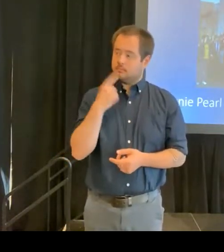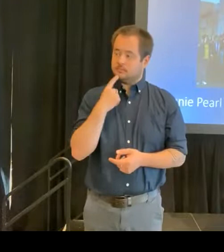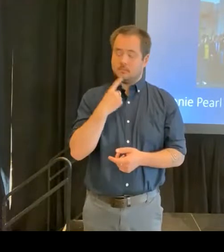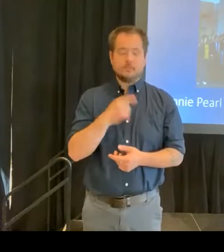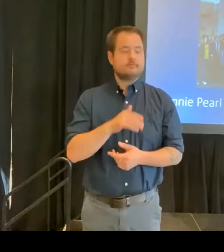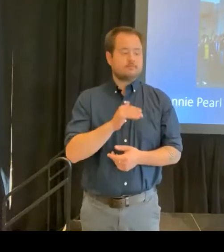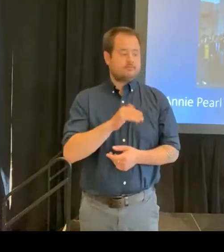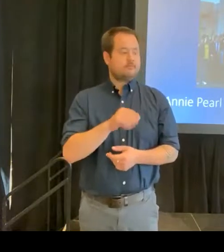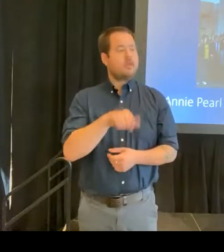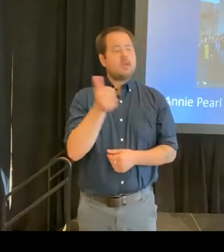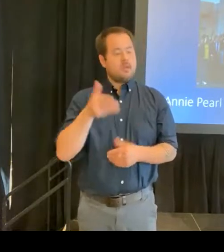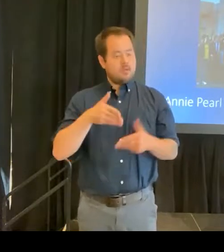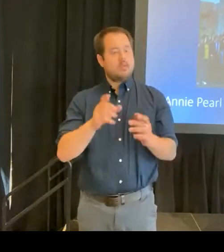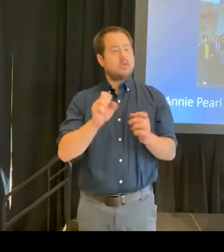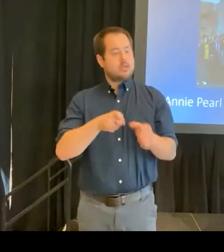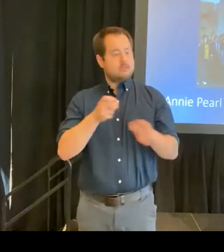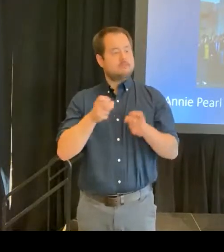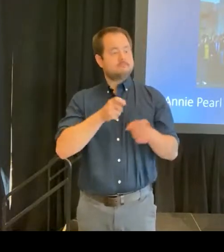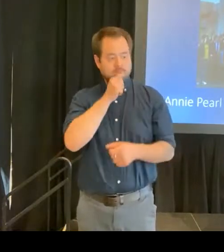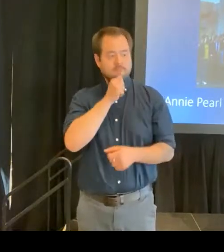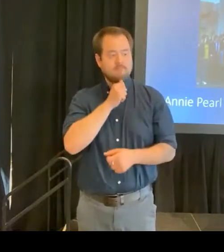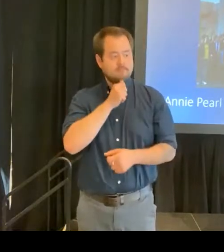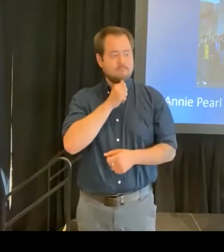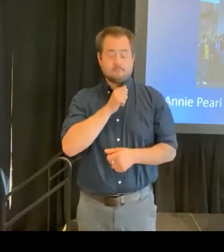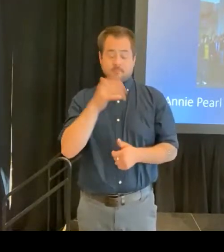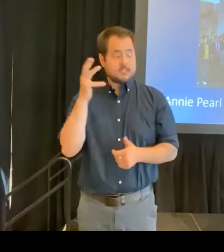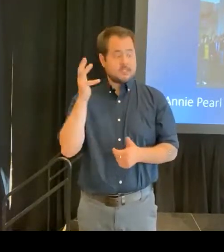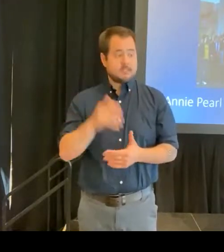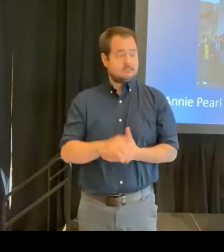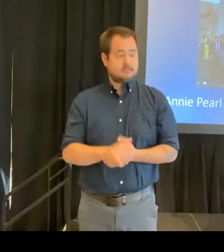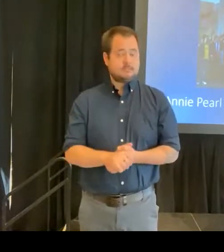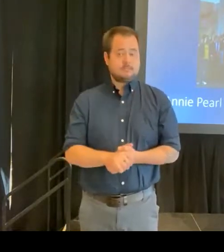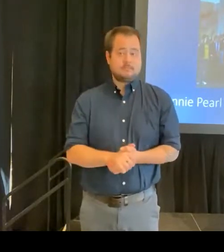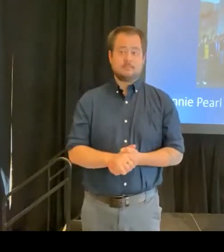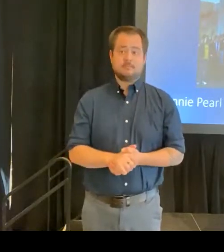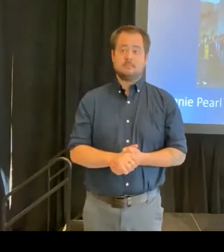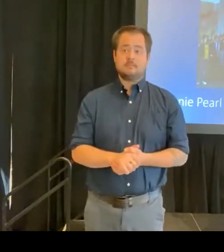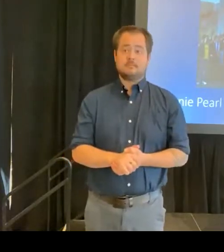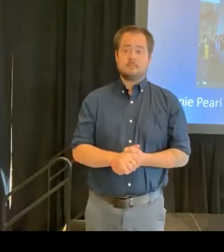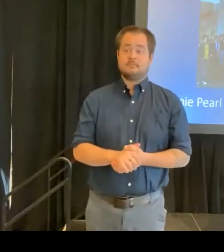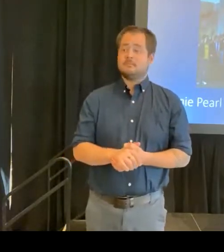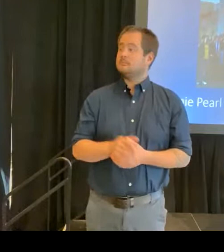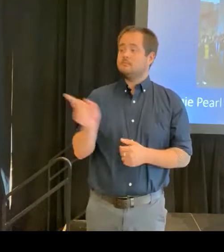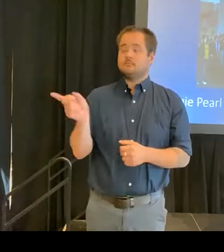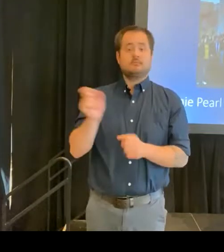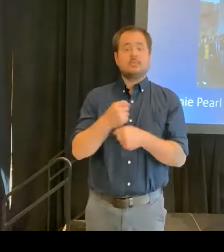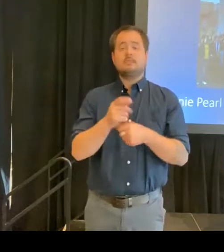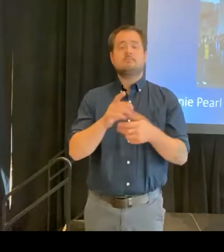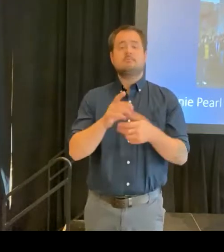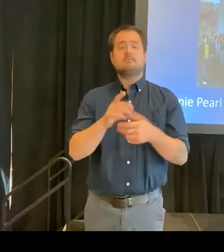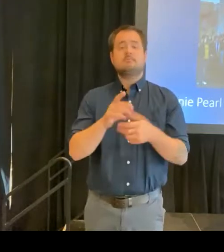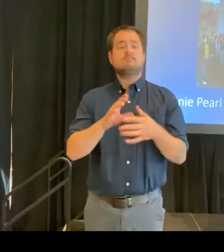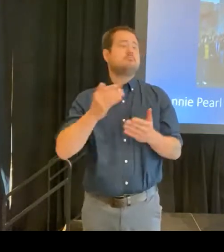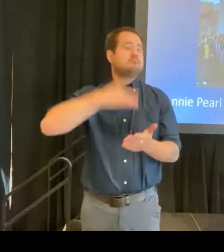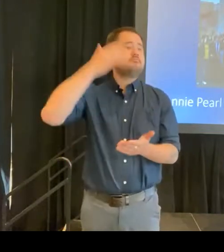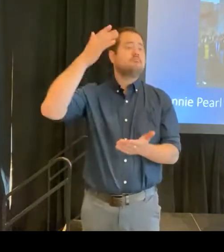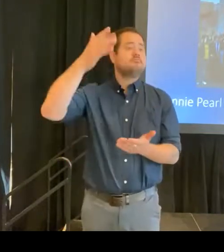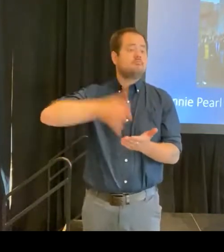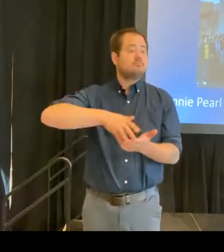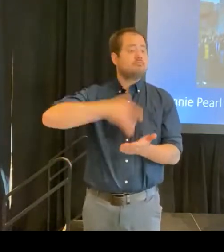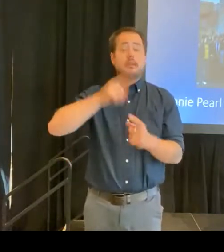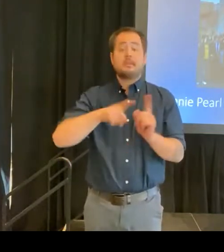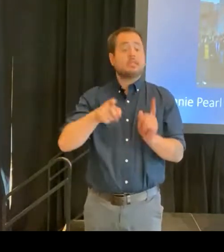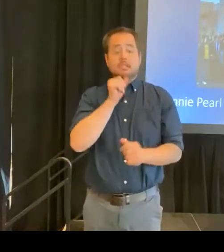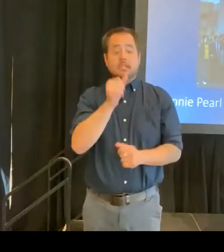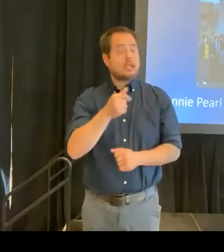there's another way to handle this. That's all she said. And then, make a statement every once in a while, but she didn't tell me to